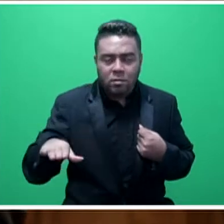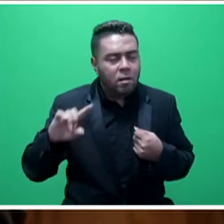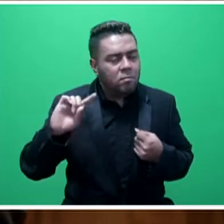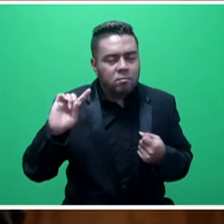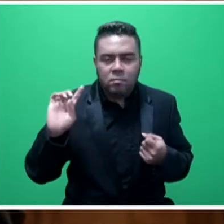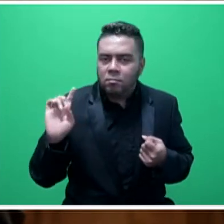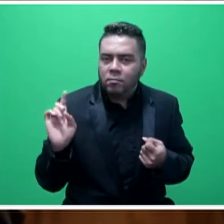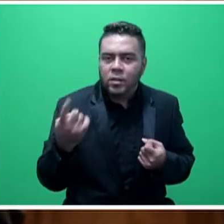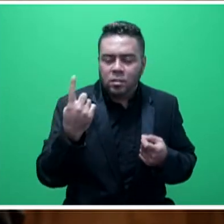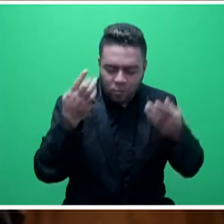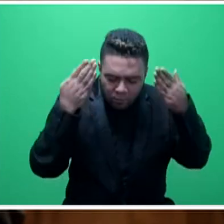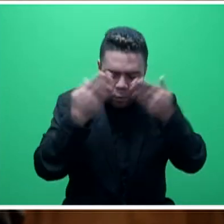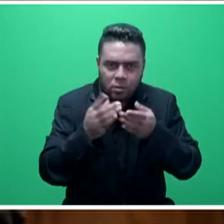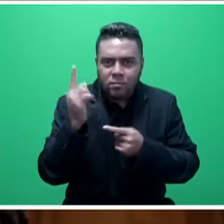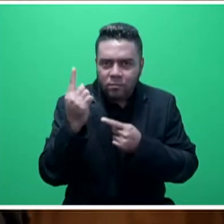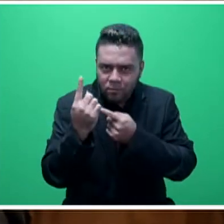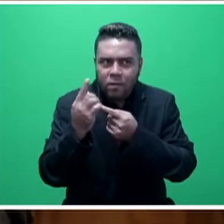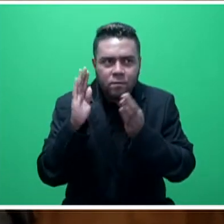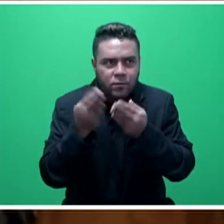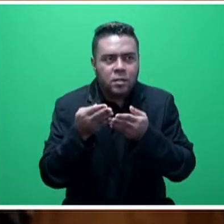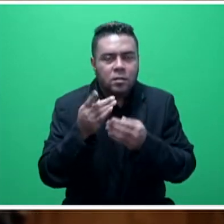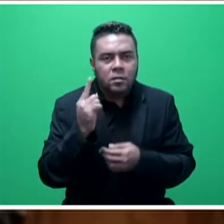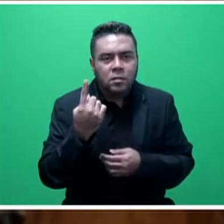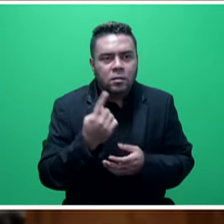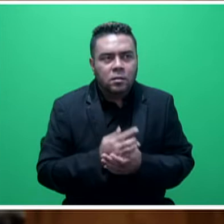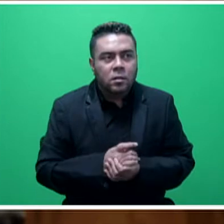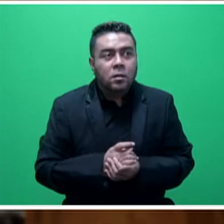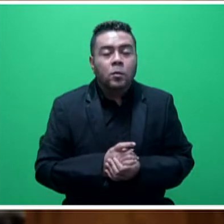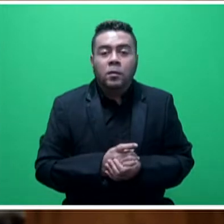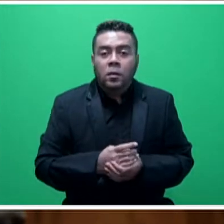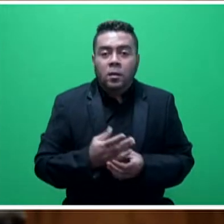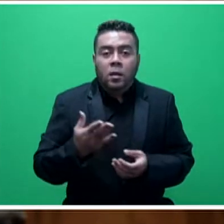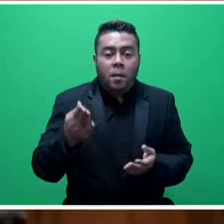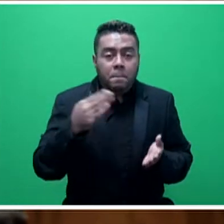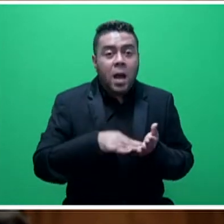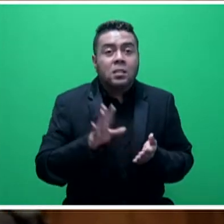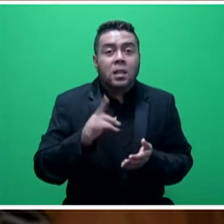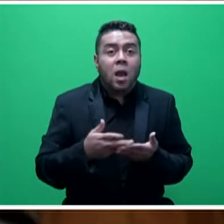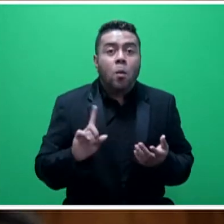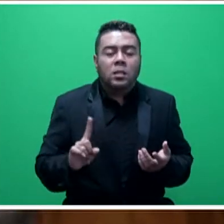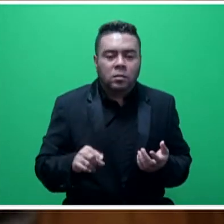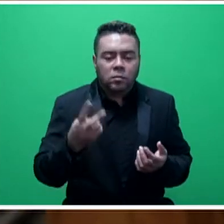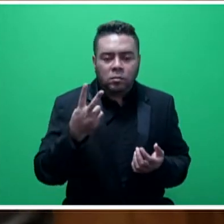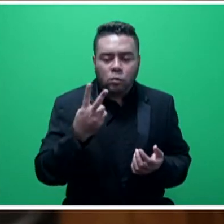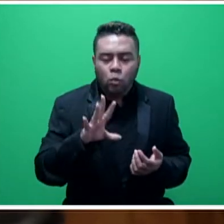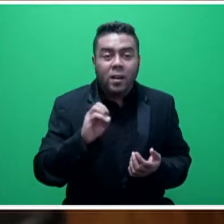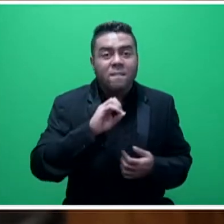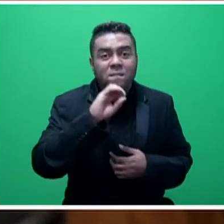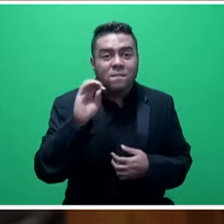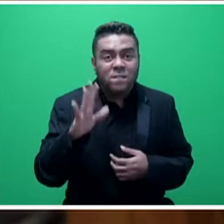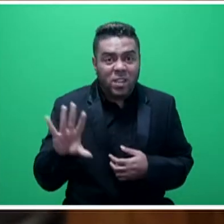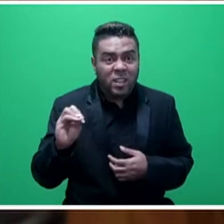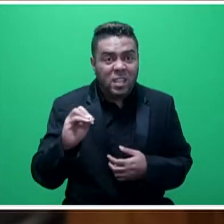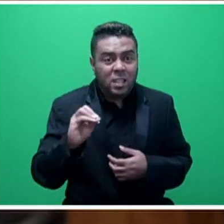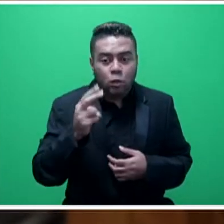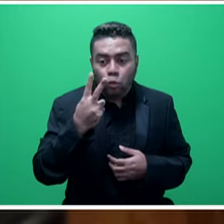scheme now, however, students will need to score 250 marks plus. This is a strategic change, and it has been